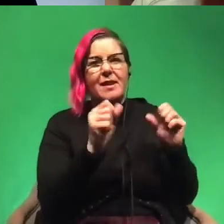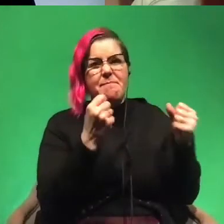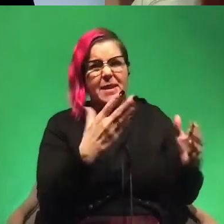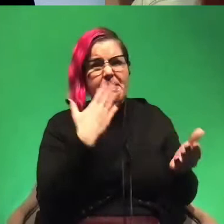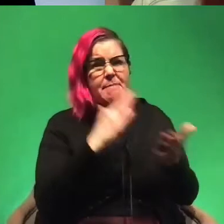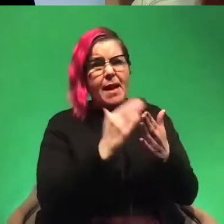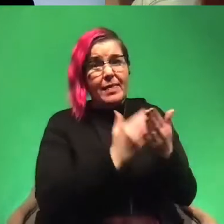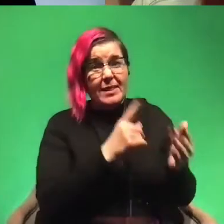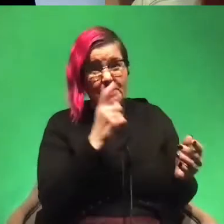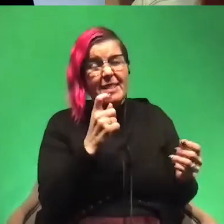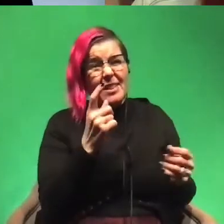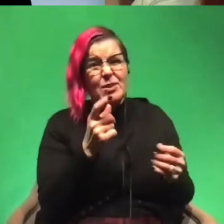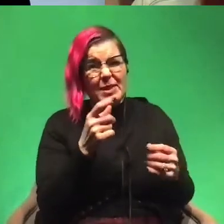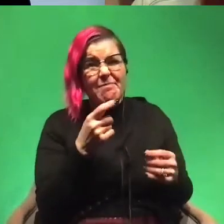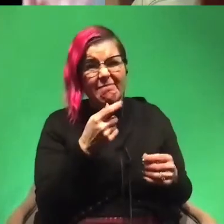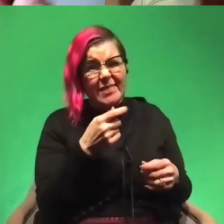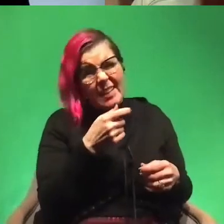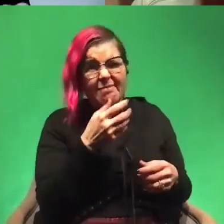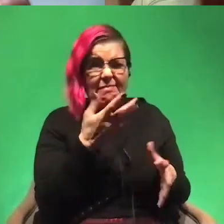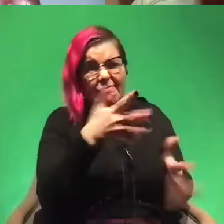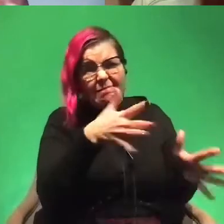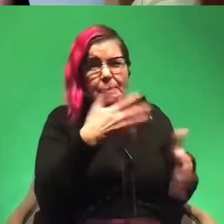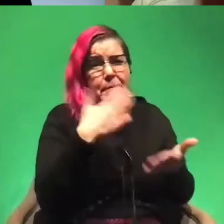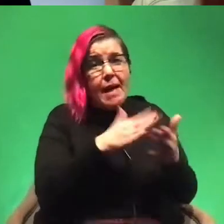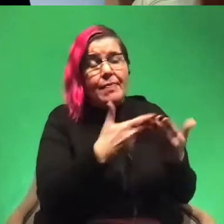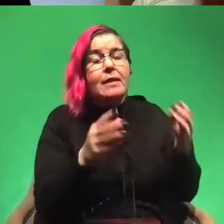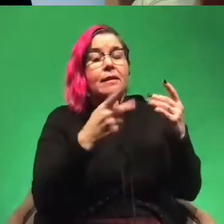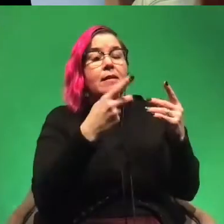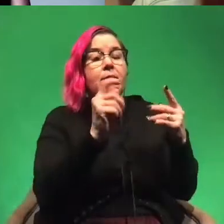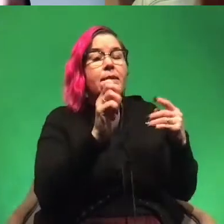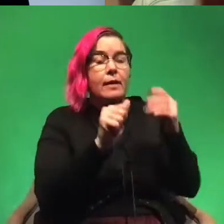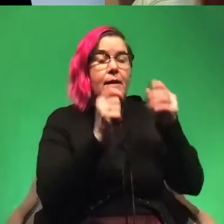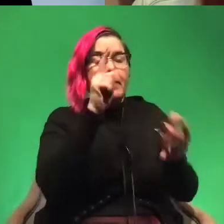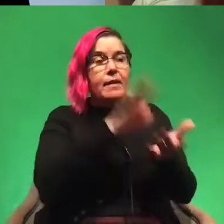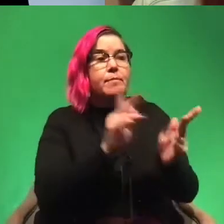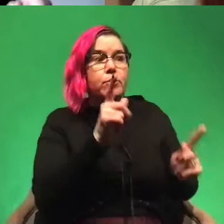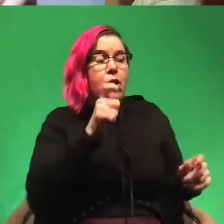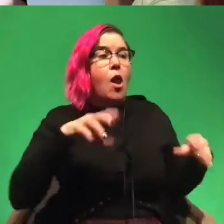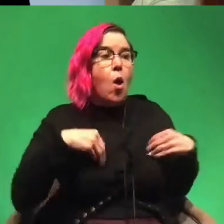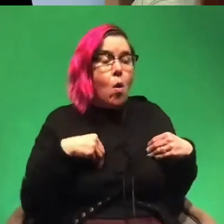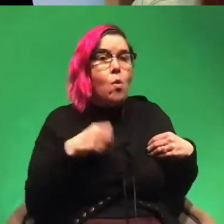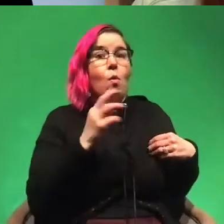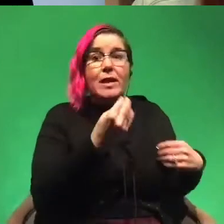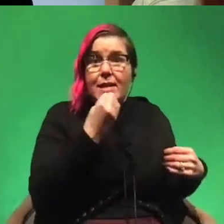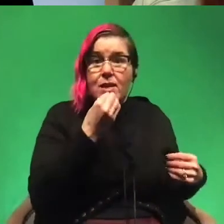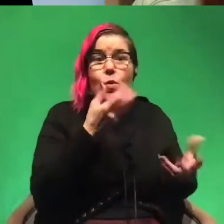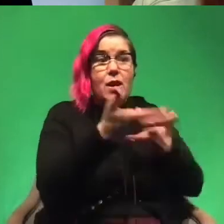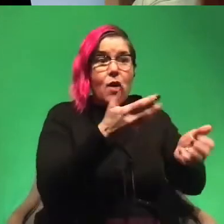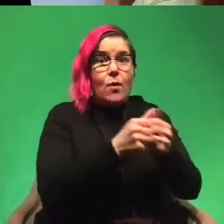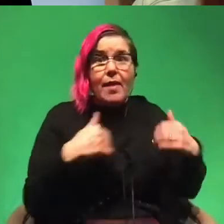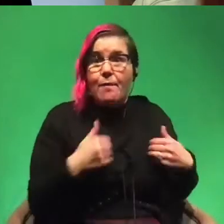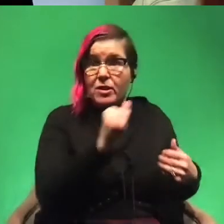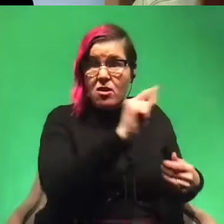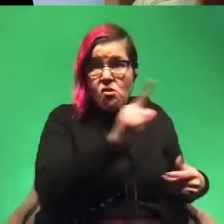they've done a lot of shady stuff. PETA believes that, you know, people should not own or eat or interact with animals at all,